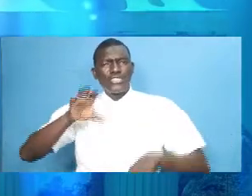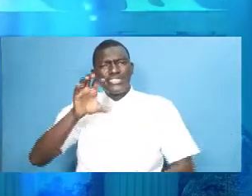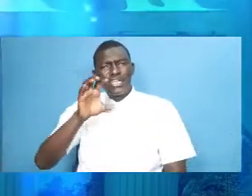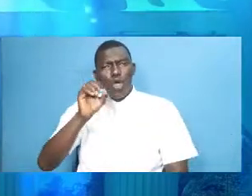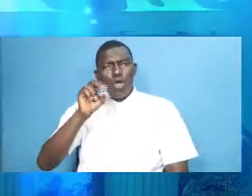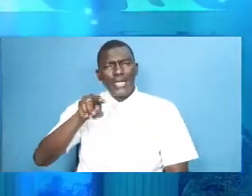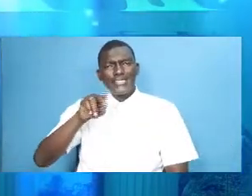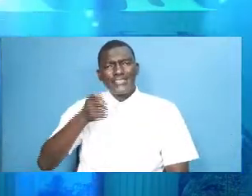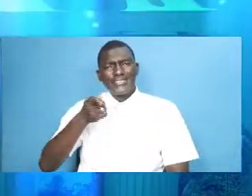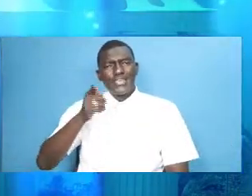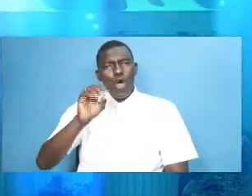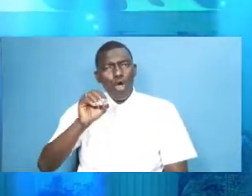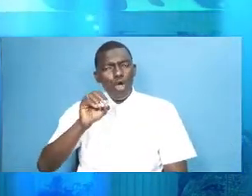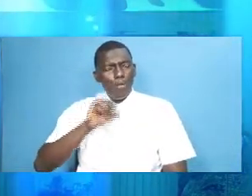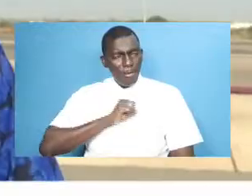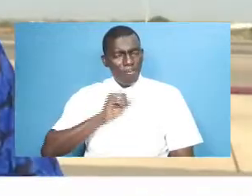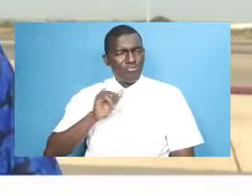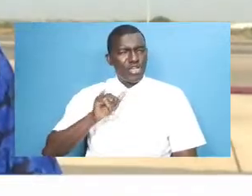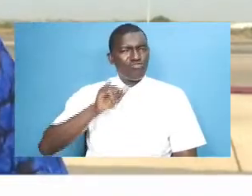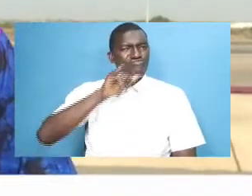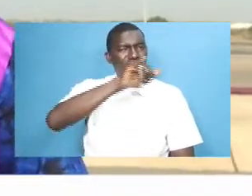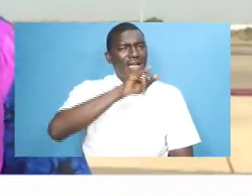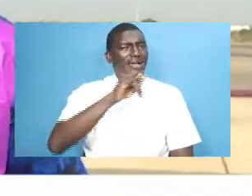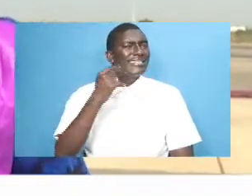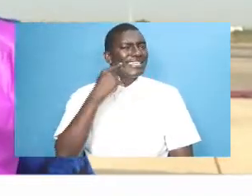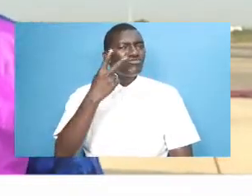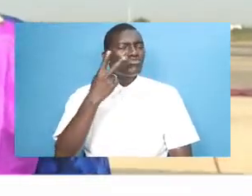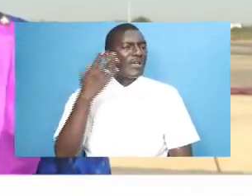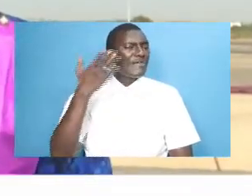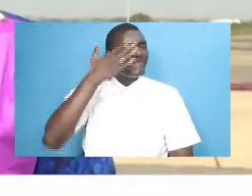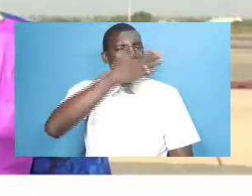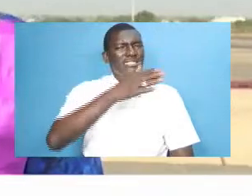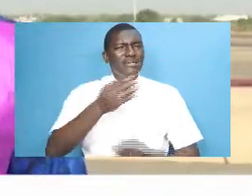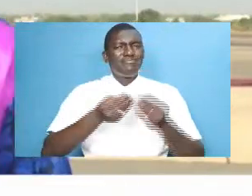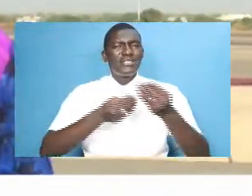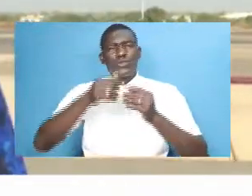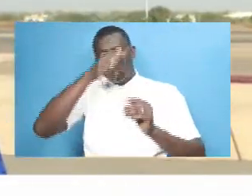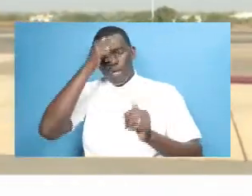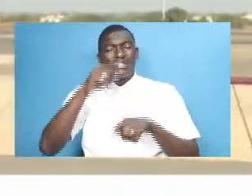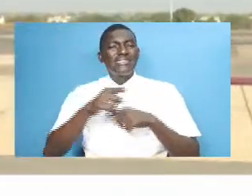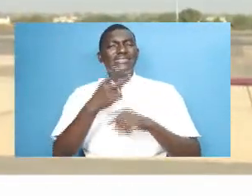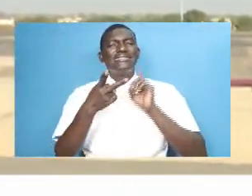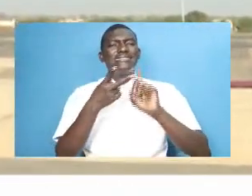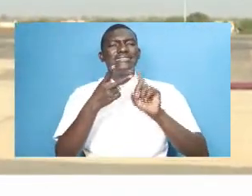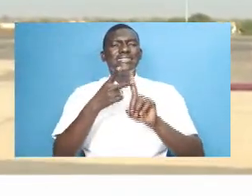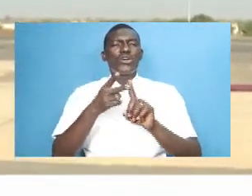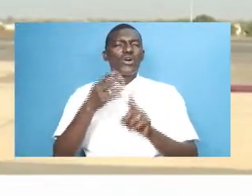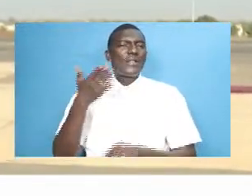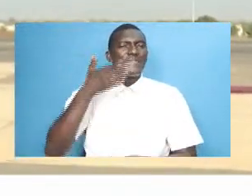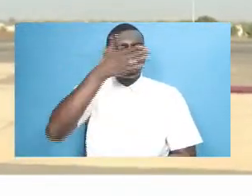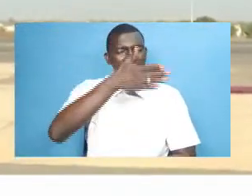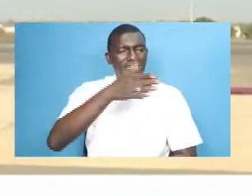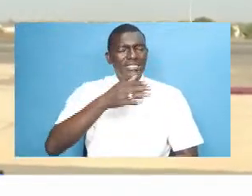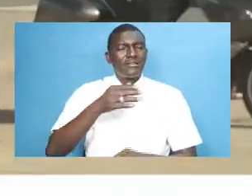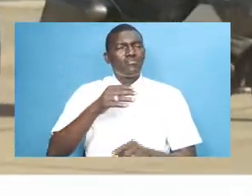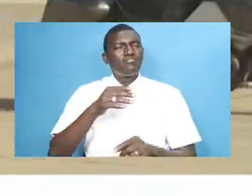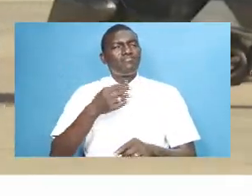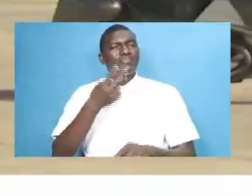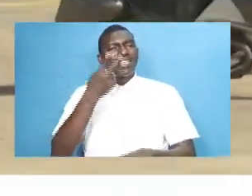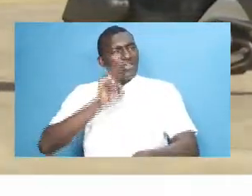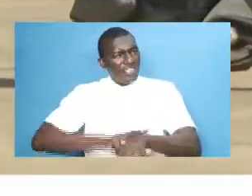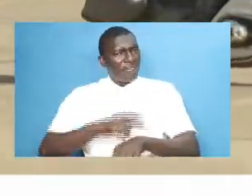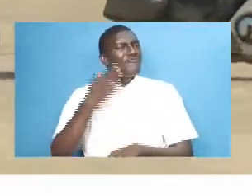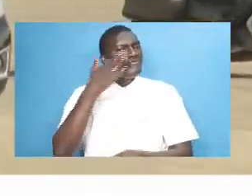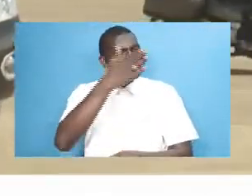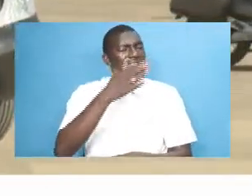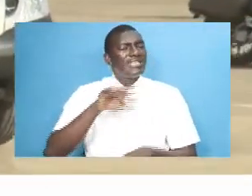Alois Cisse has the rest of that story. This is the second visit by the president to Congo since 2017, when he